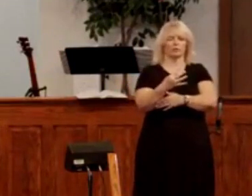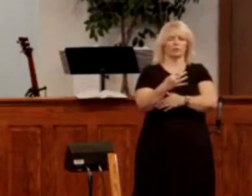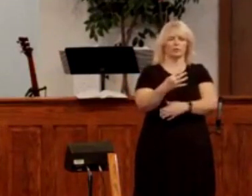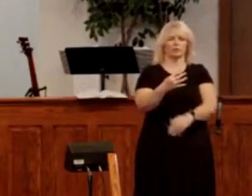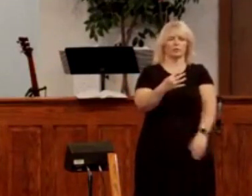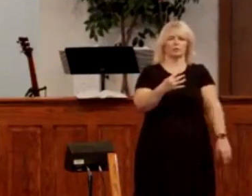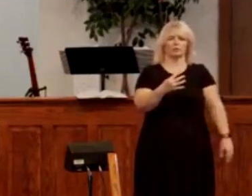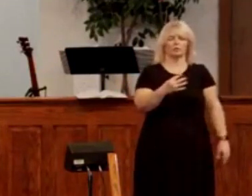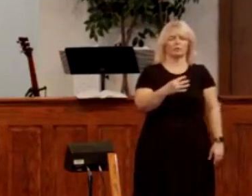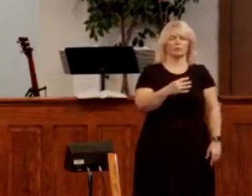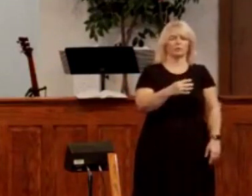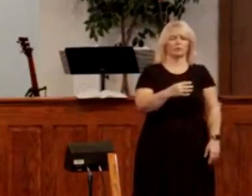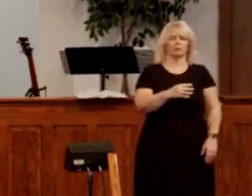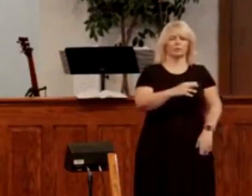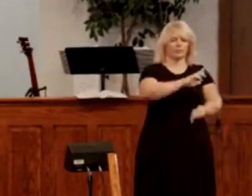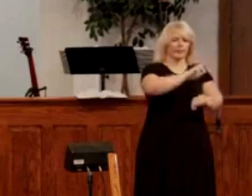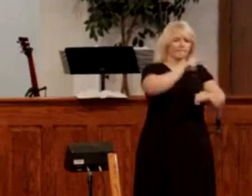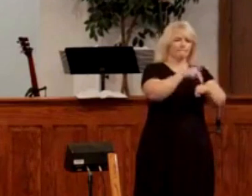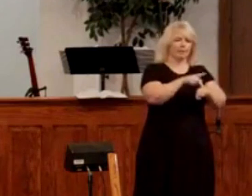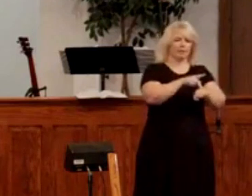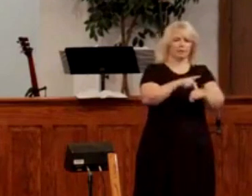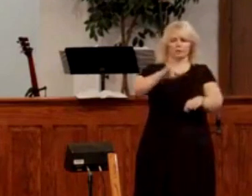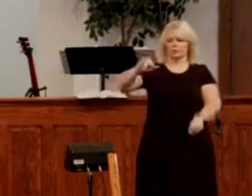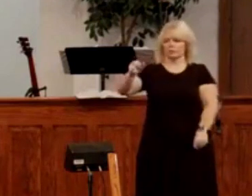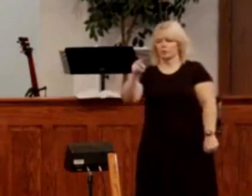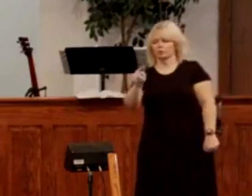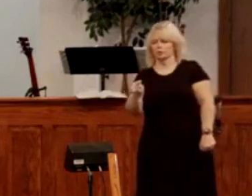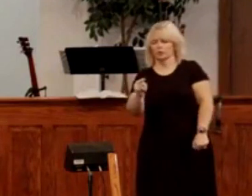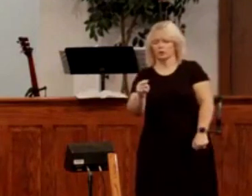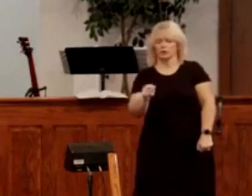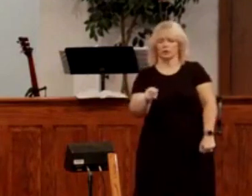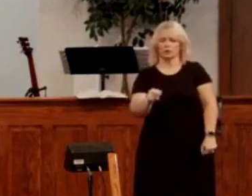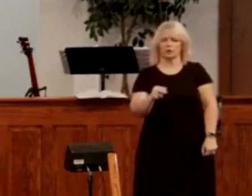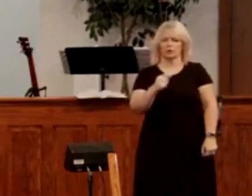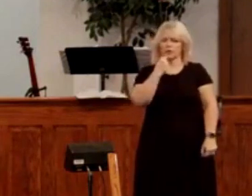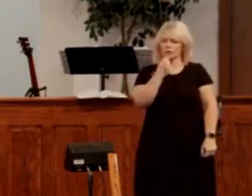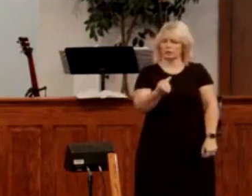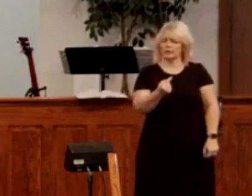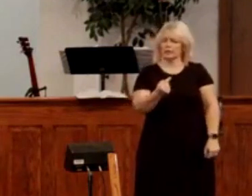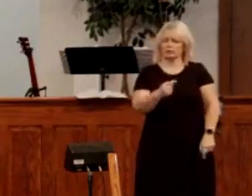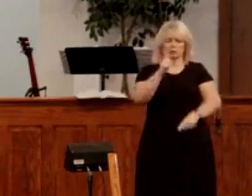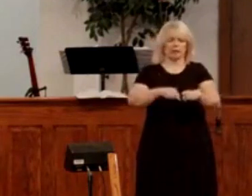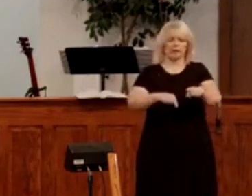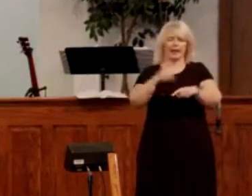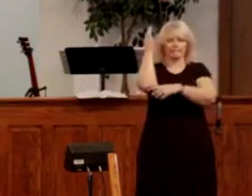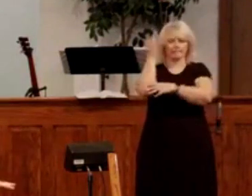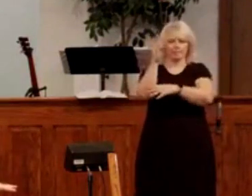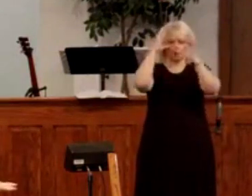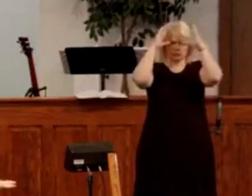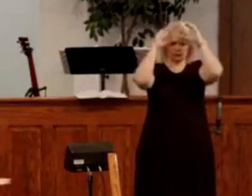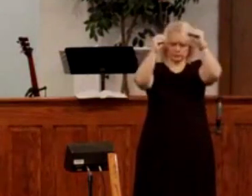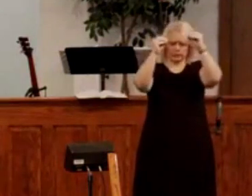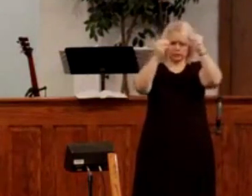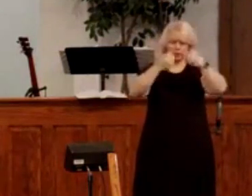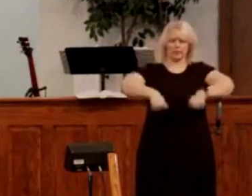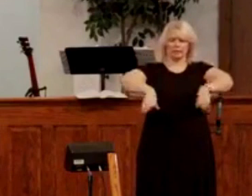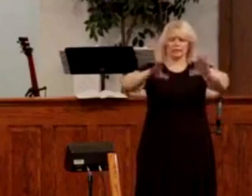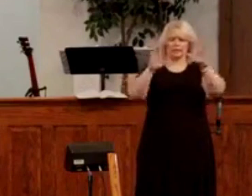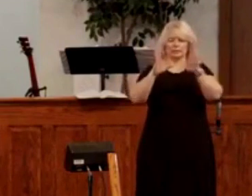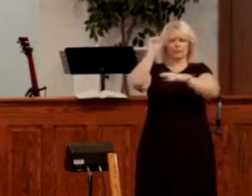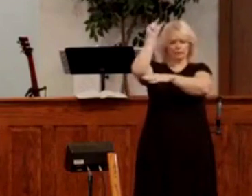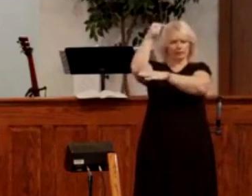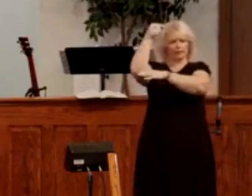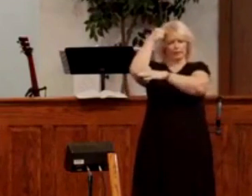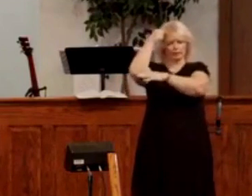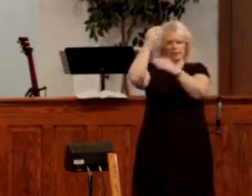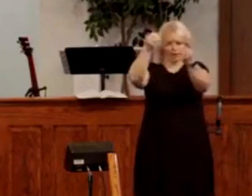and teach about Jesus. And what did they do? They said, all right, that's where the line is. I submit to government officers. I'm